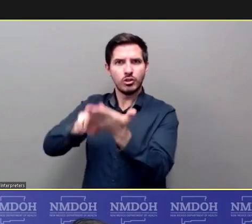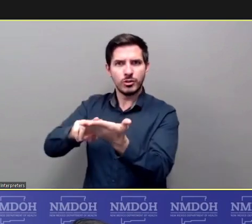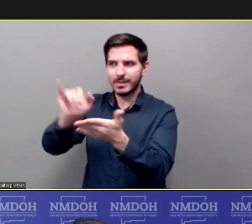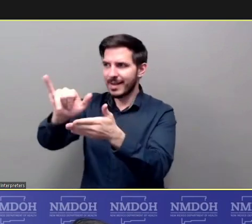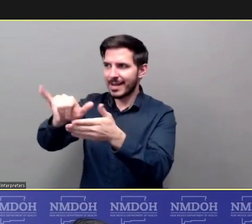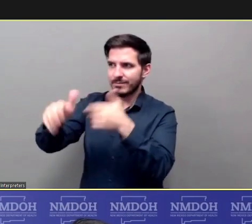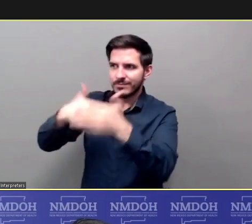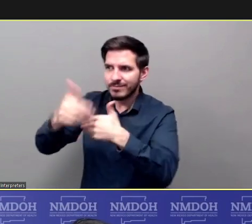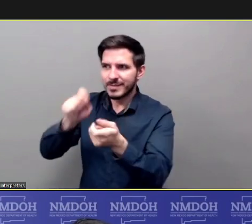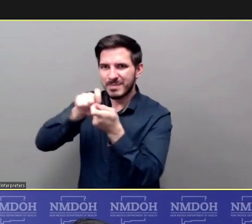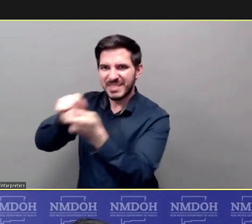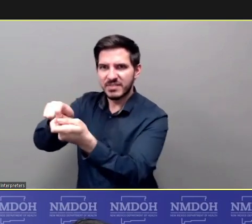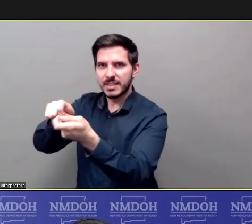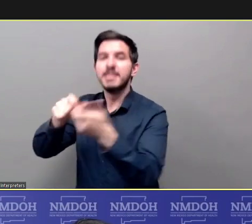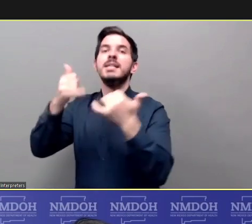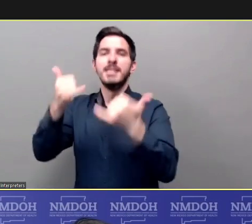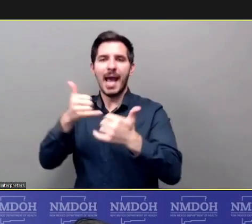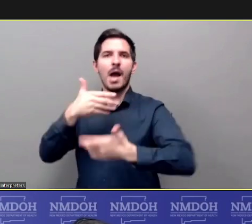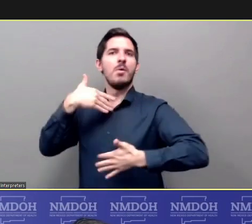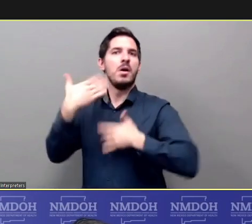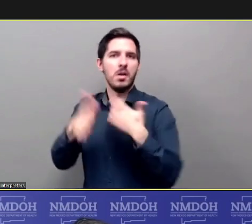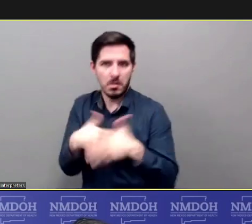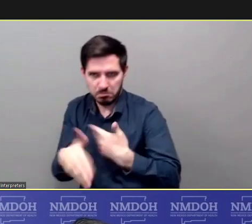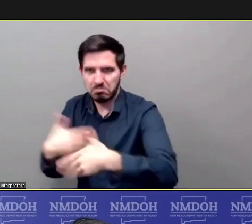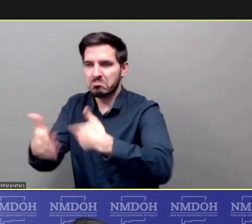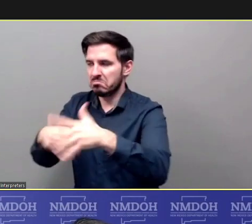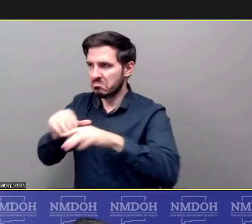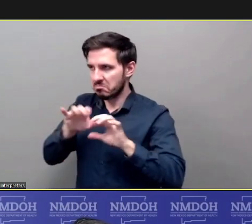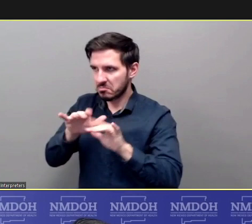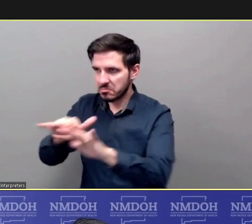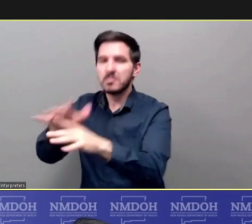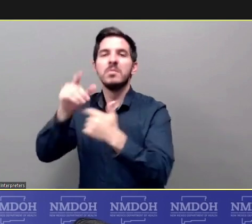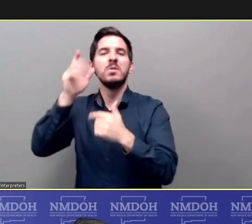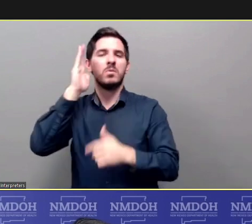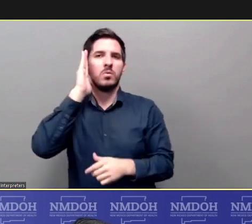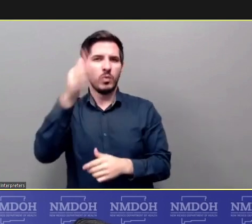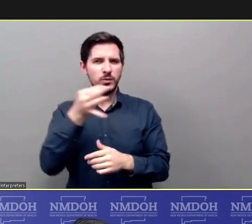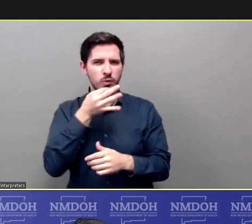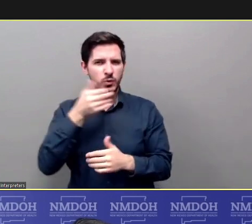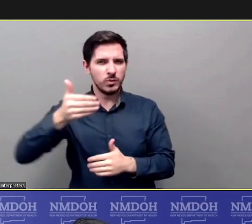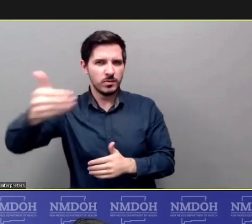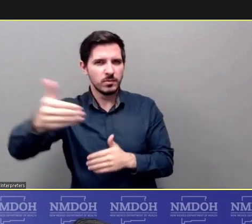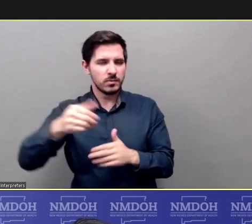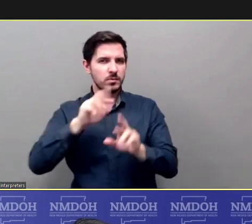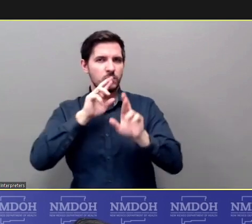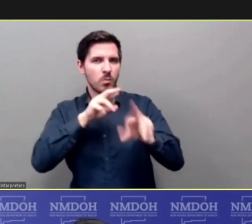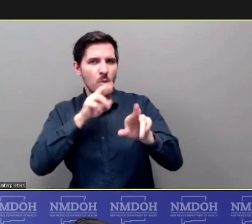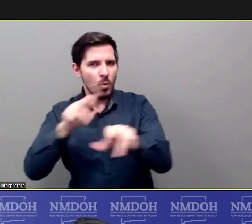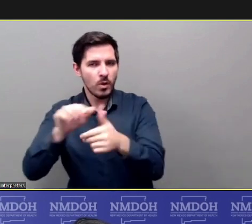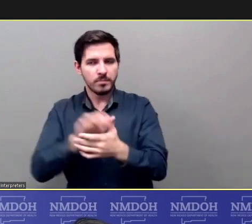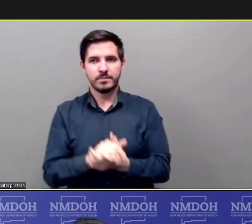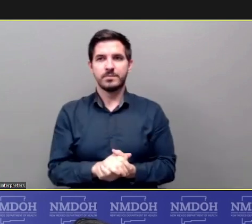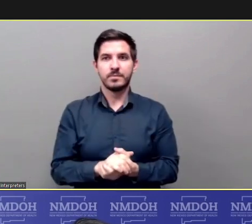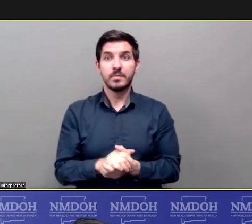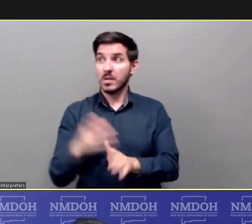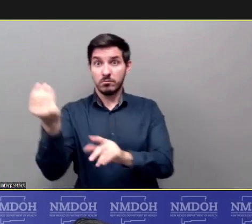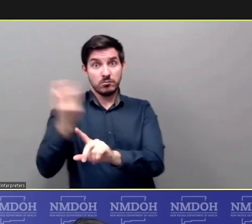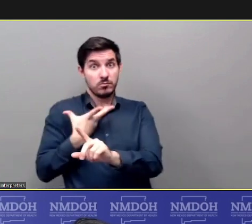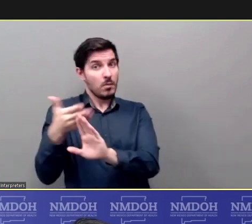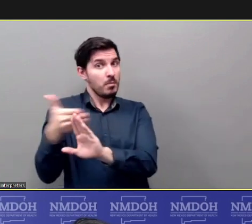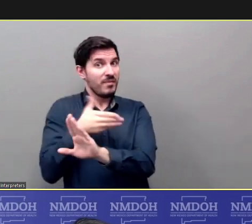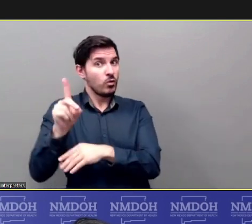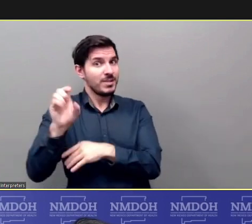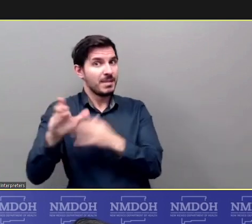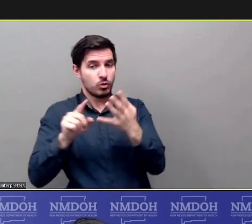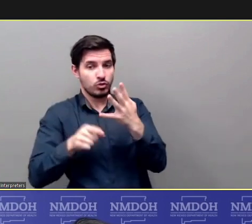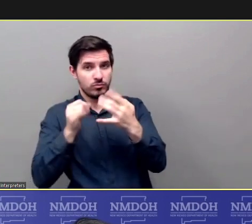that. But we're getting that contract going and should have that up and running, I'm told, by the end of the year.